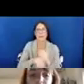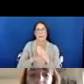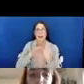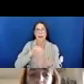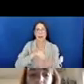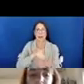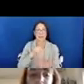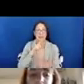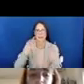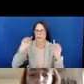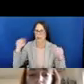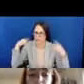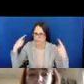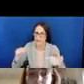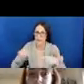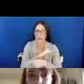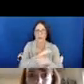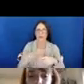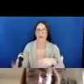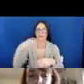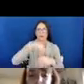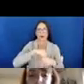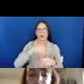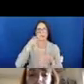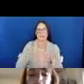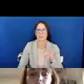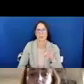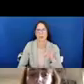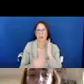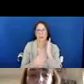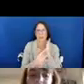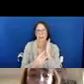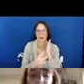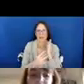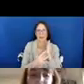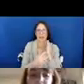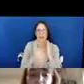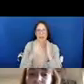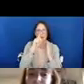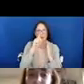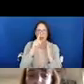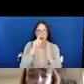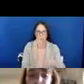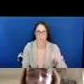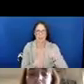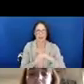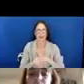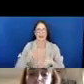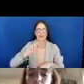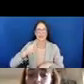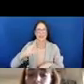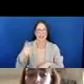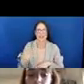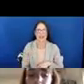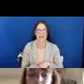long-standing practice involving relatively simple technology, appearing in the second half of the 20th century as